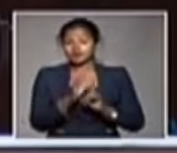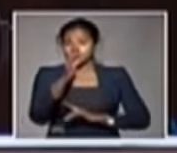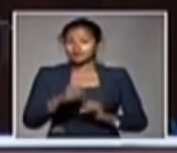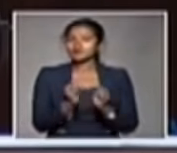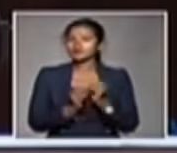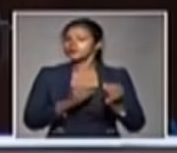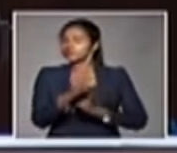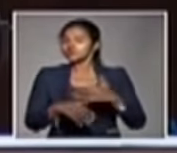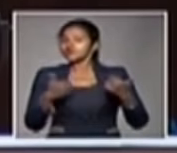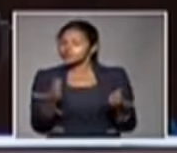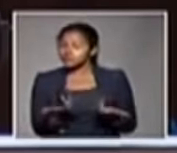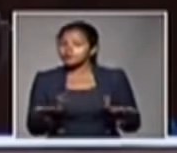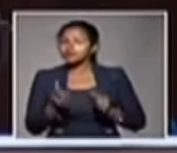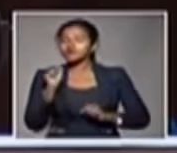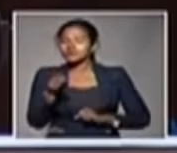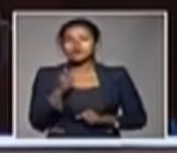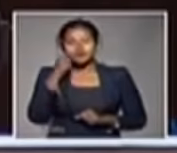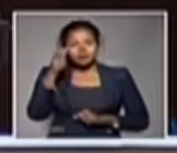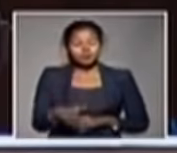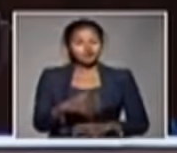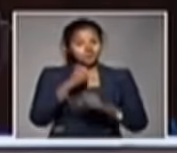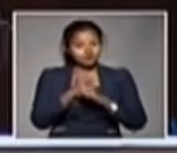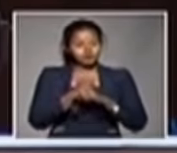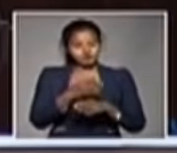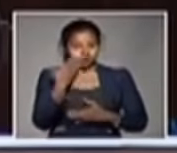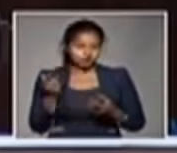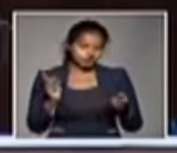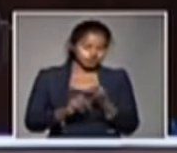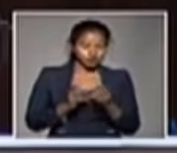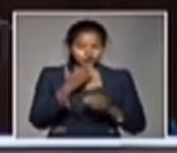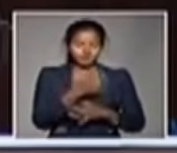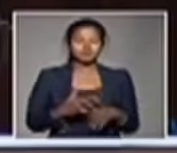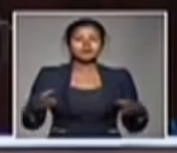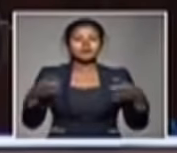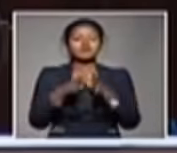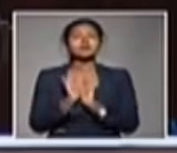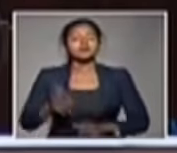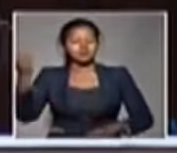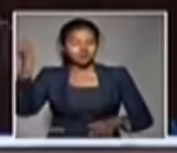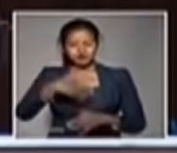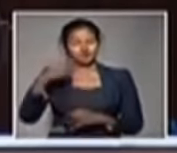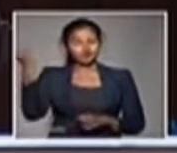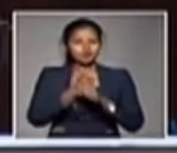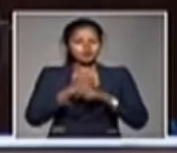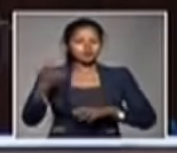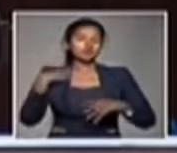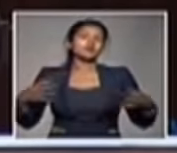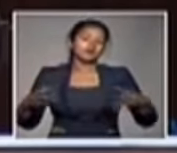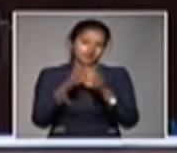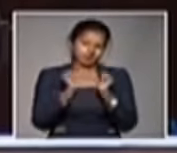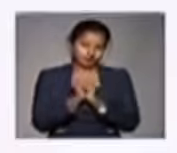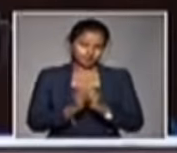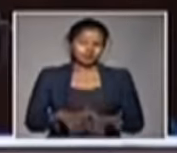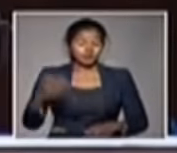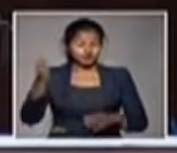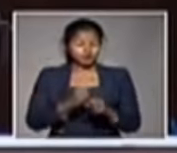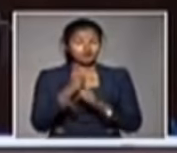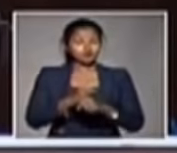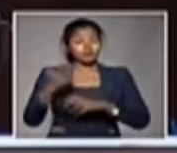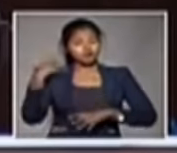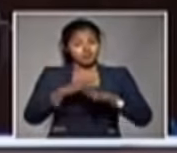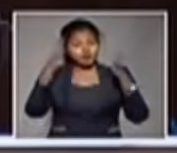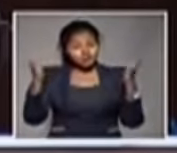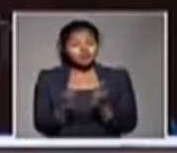duties properly. He is a horse who is compelled to work with a group of mules. How can he work with so many mules around him? We are yet